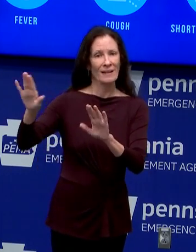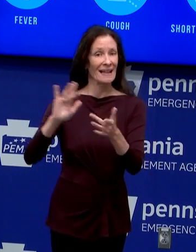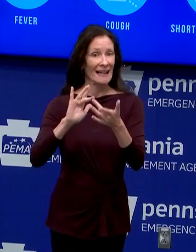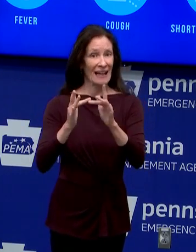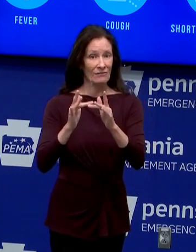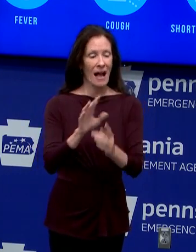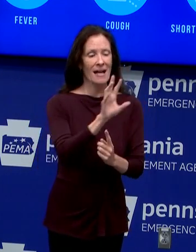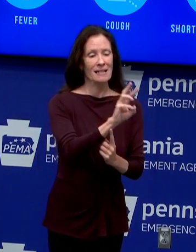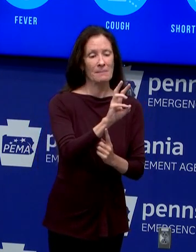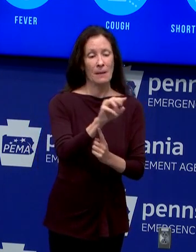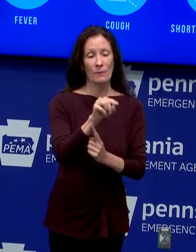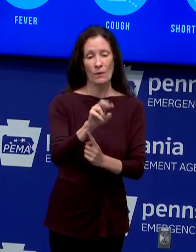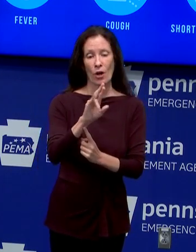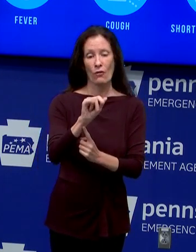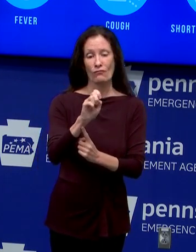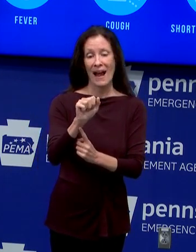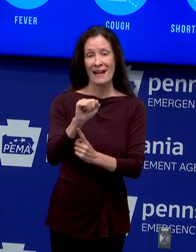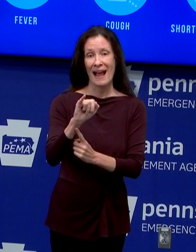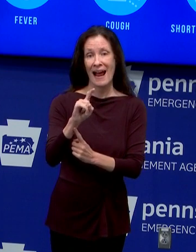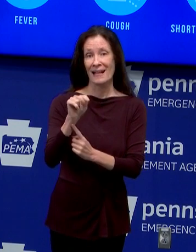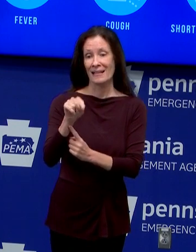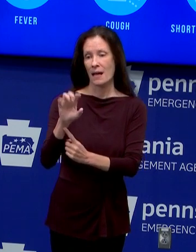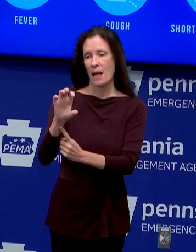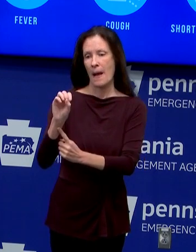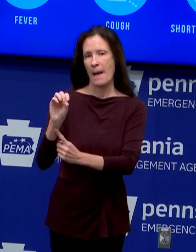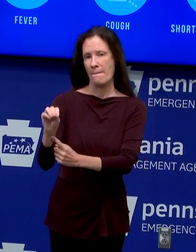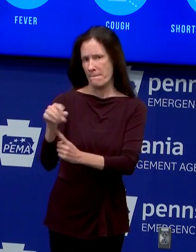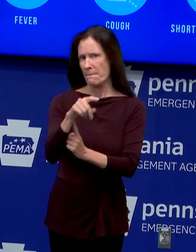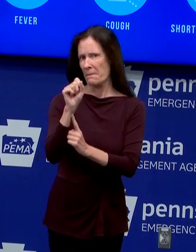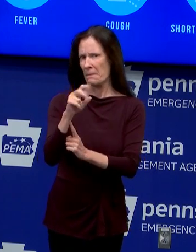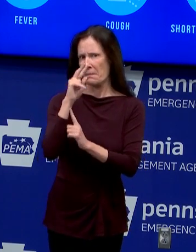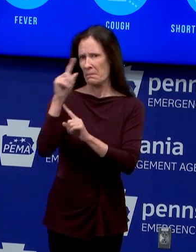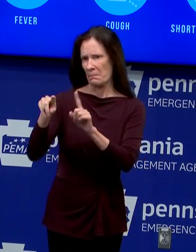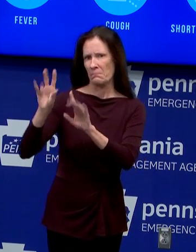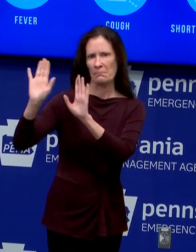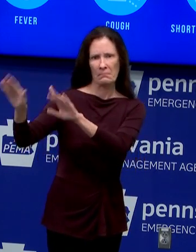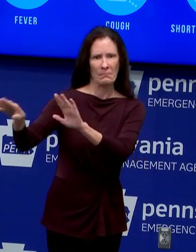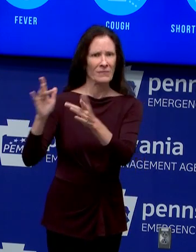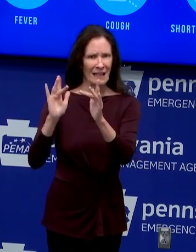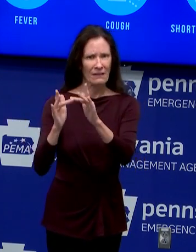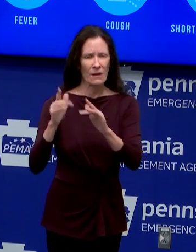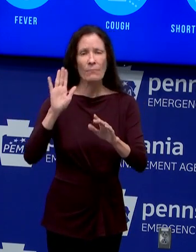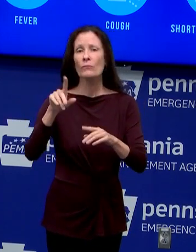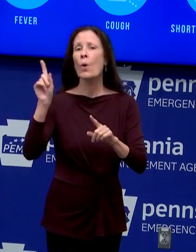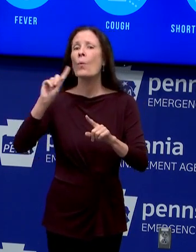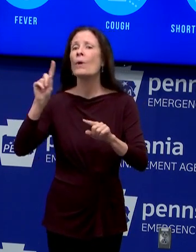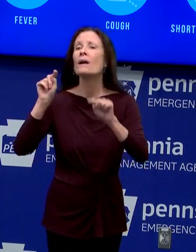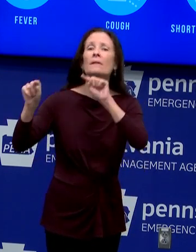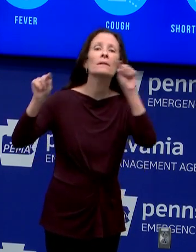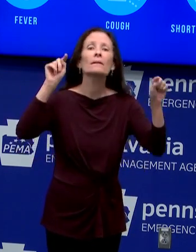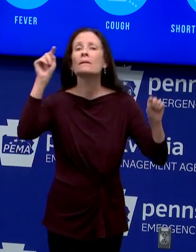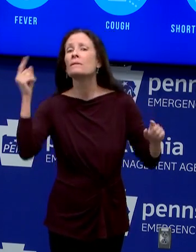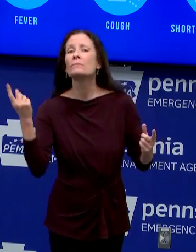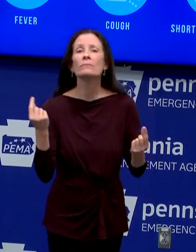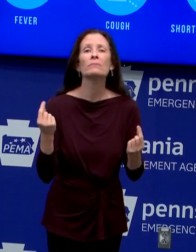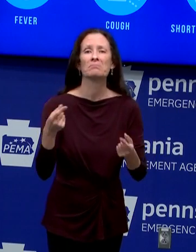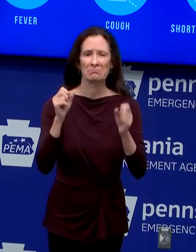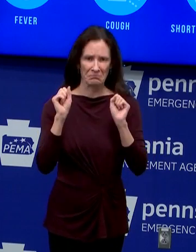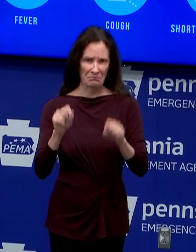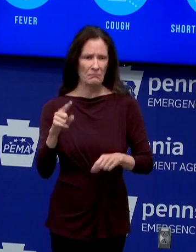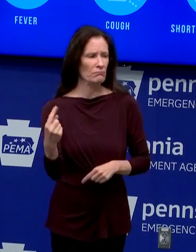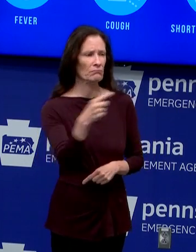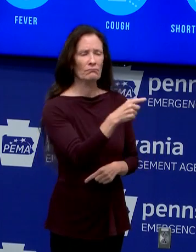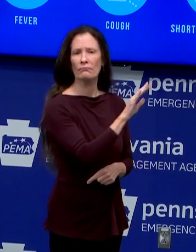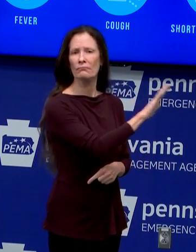www.riteaid.com. A map with all of the testing locations in Pennsylvania can be found at our website